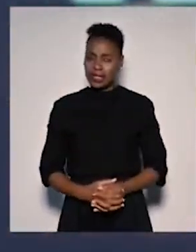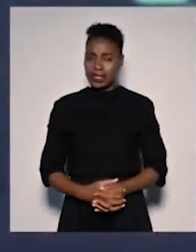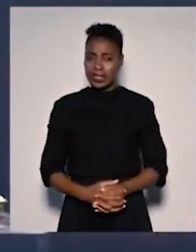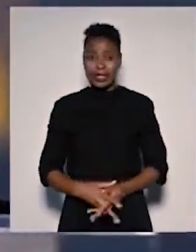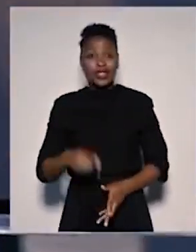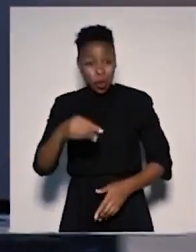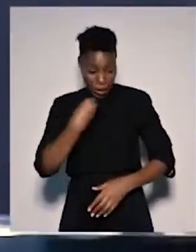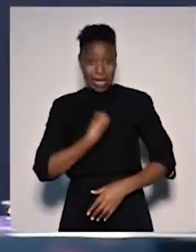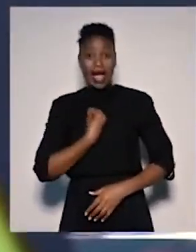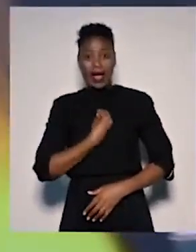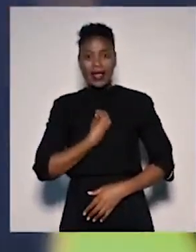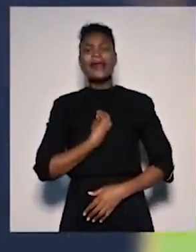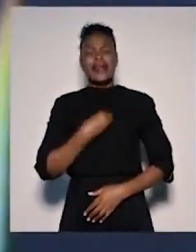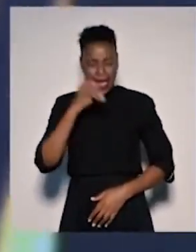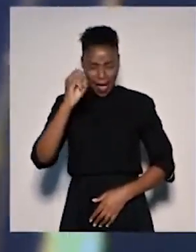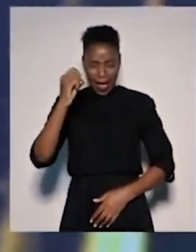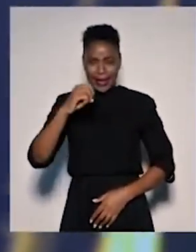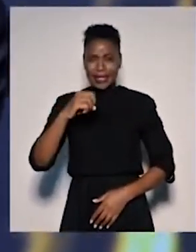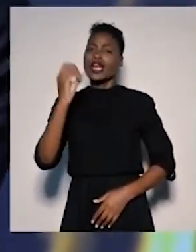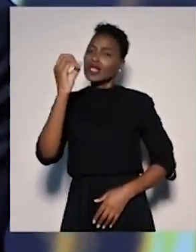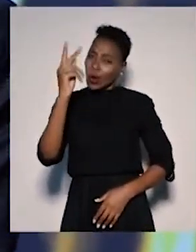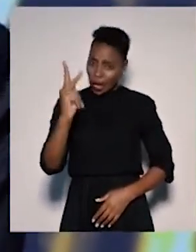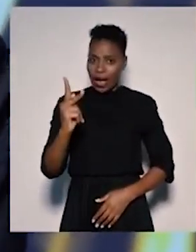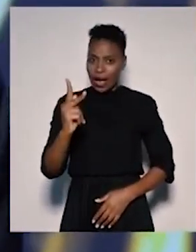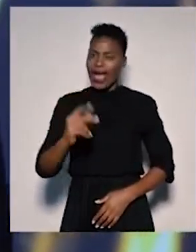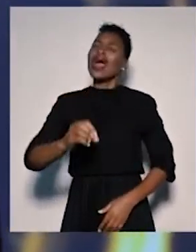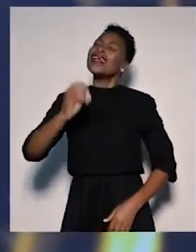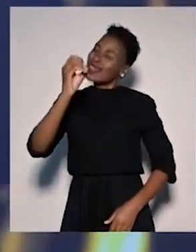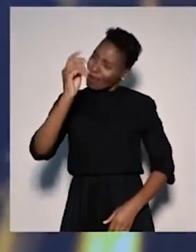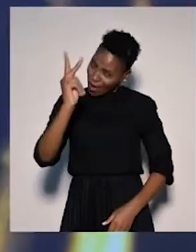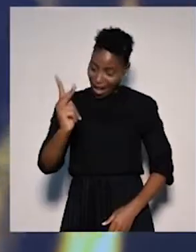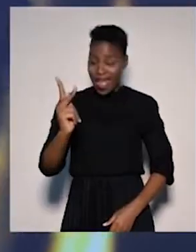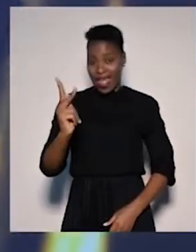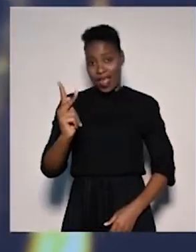You are young, it's all right, urubu shabako, it's okay.